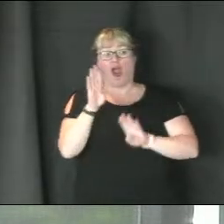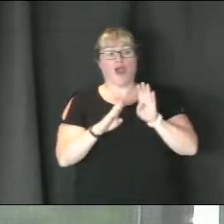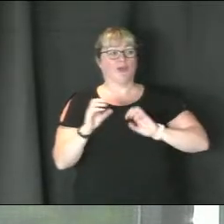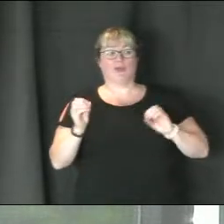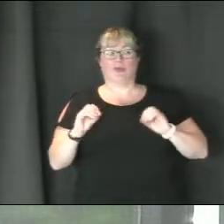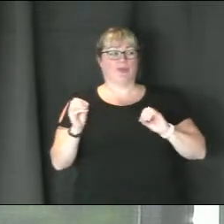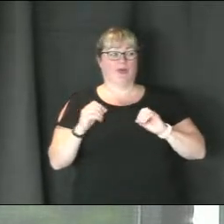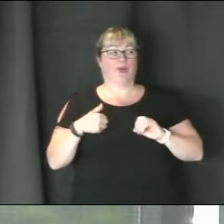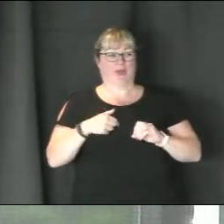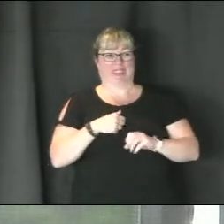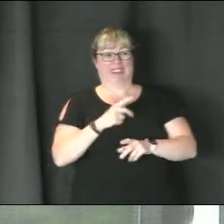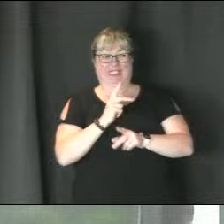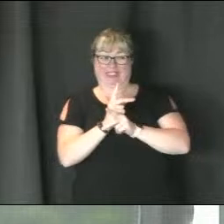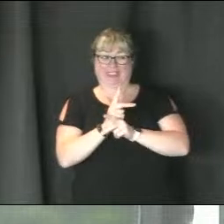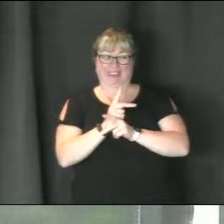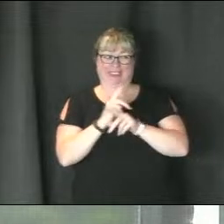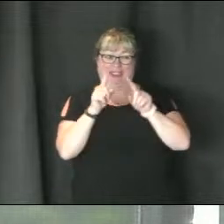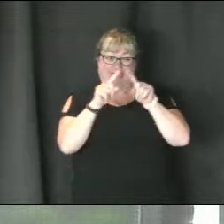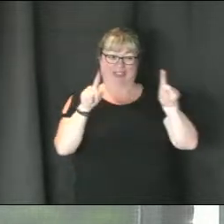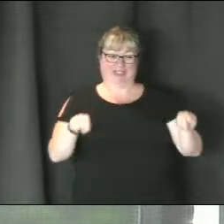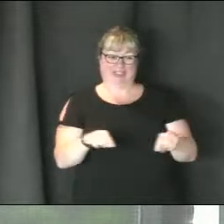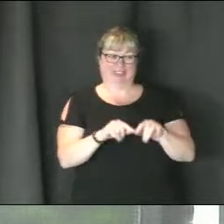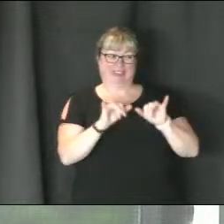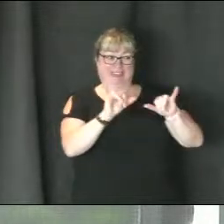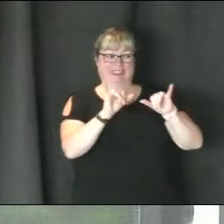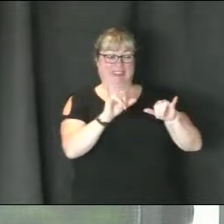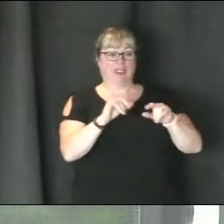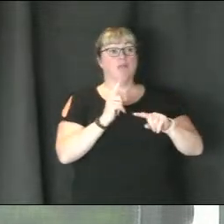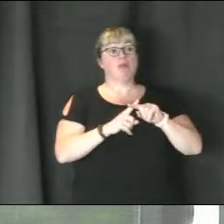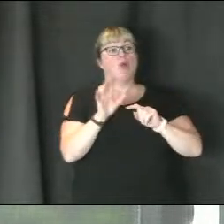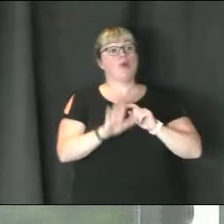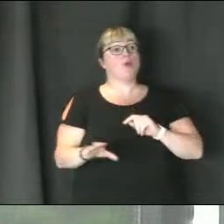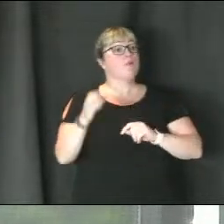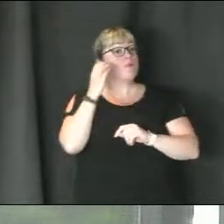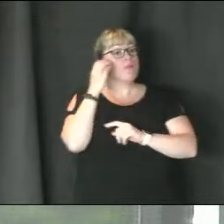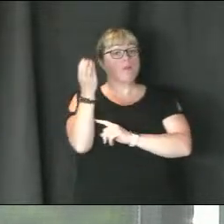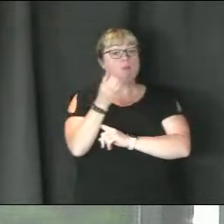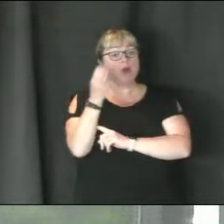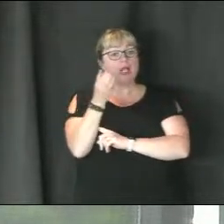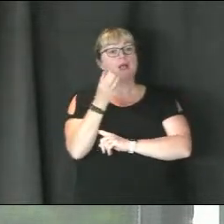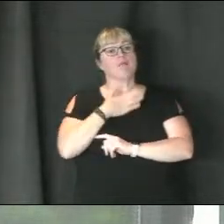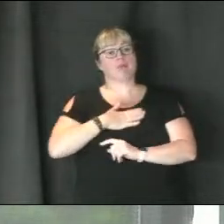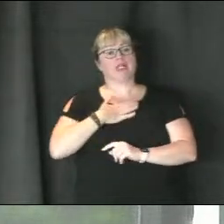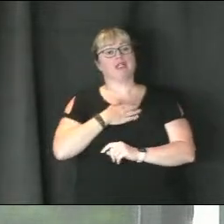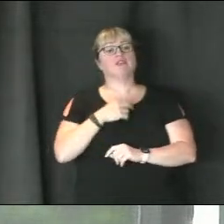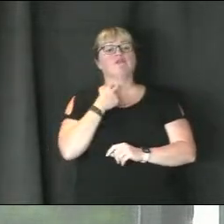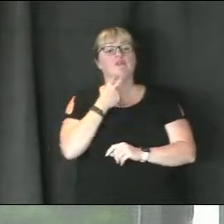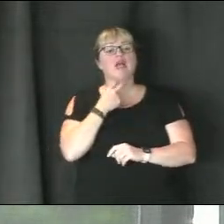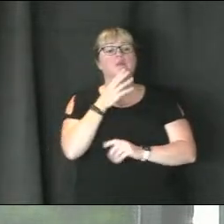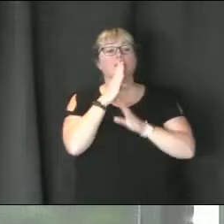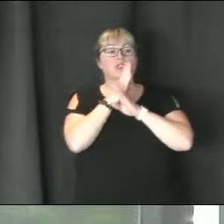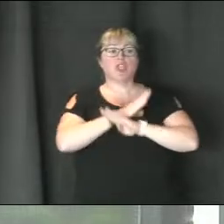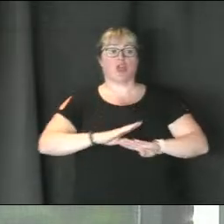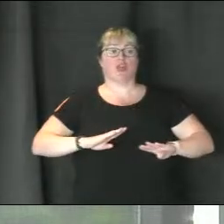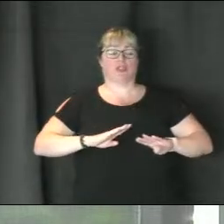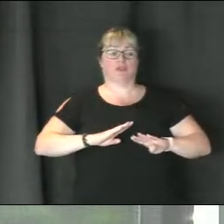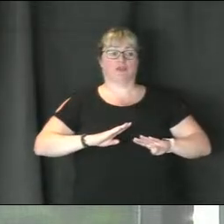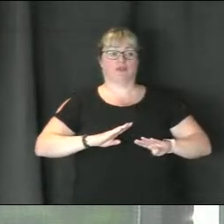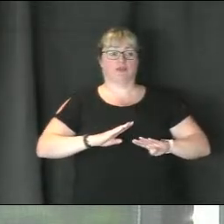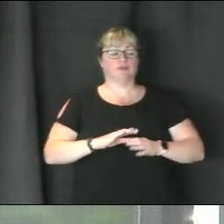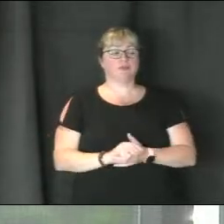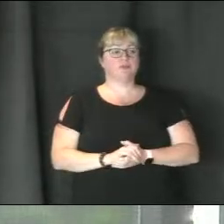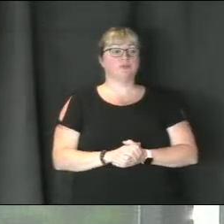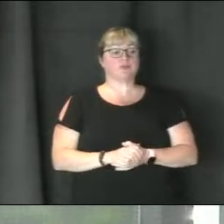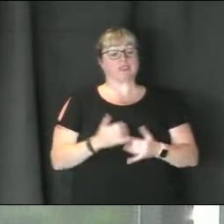they're ours to keep. And we ask that you please turn off your cell phones or at least set them to silent. Now,